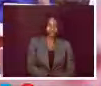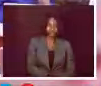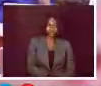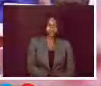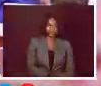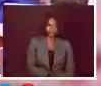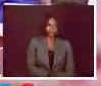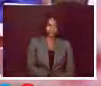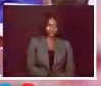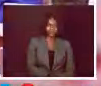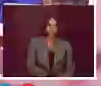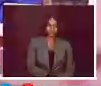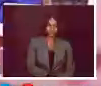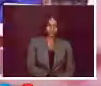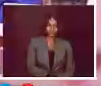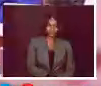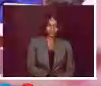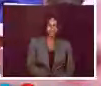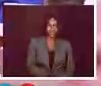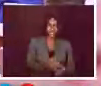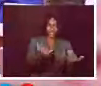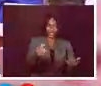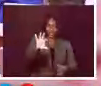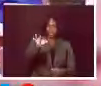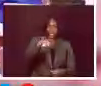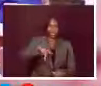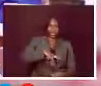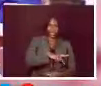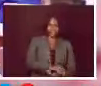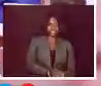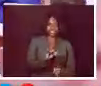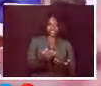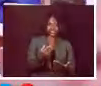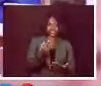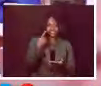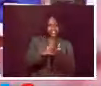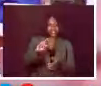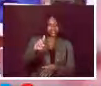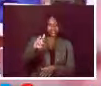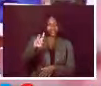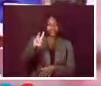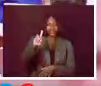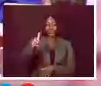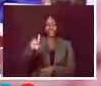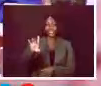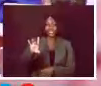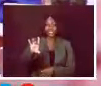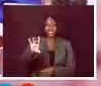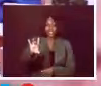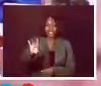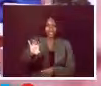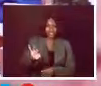So I want to, now let's look at this 9th Parliament. If you take the 187 and